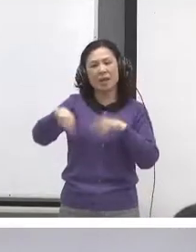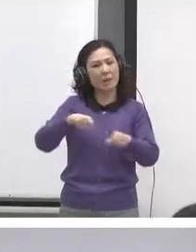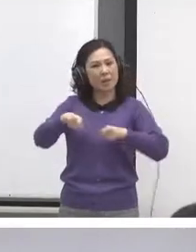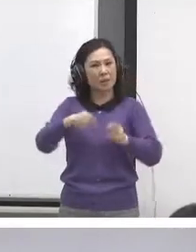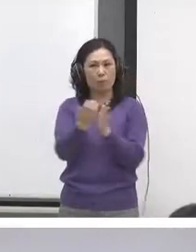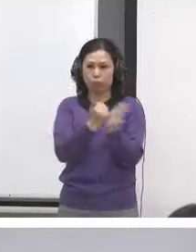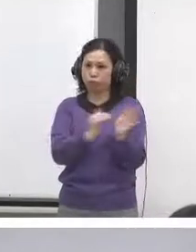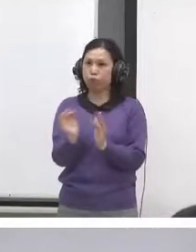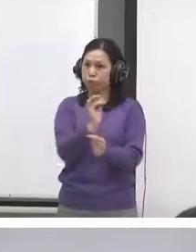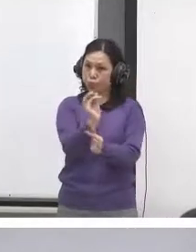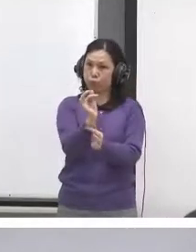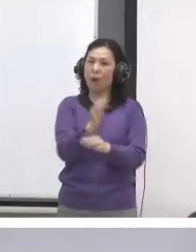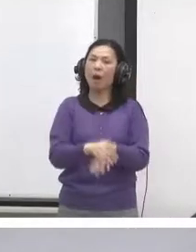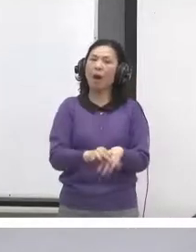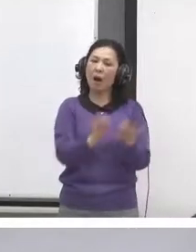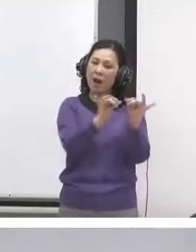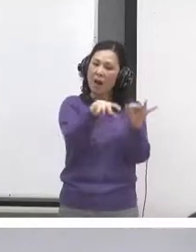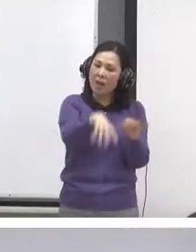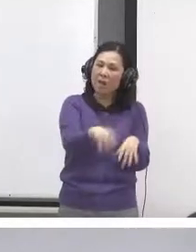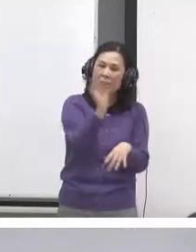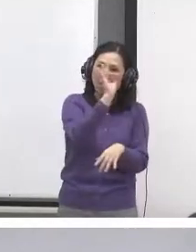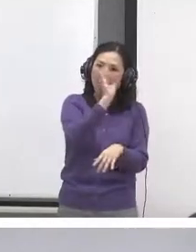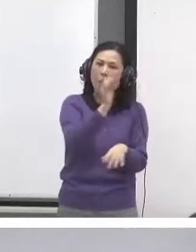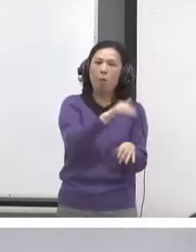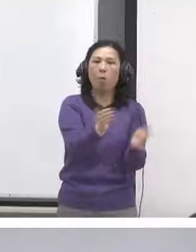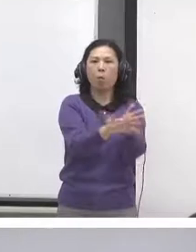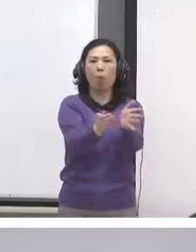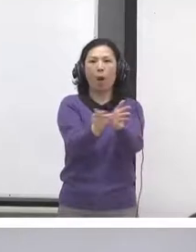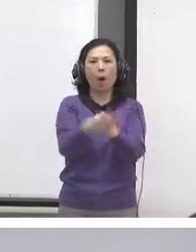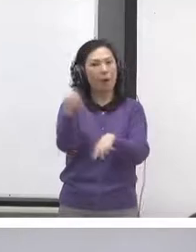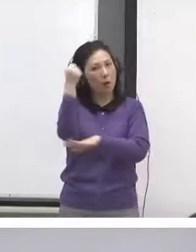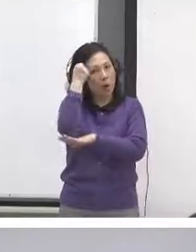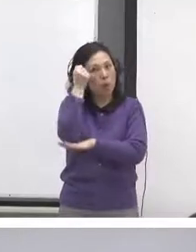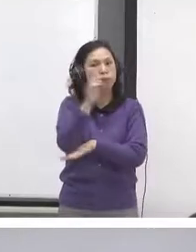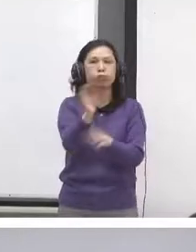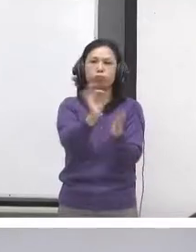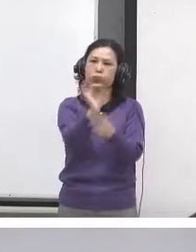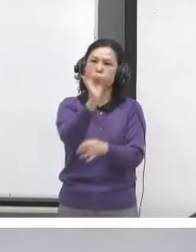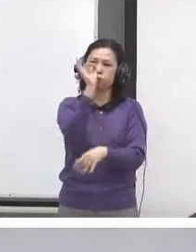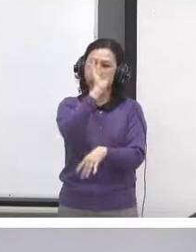venue, the accommodation, and we are trying to